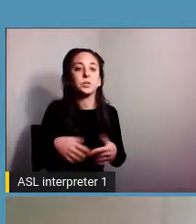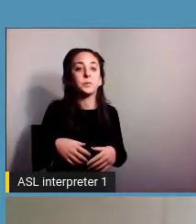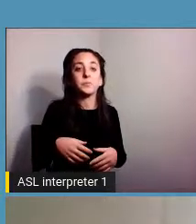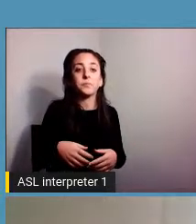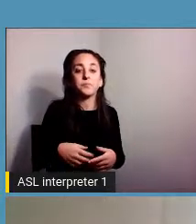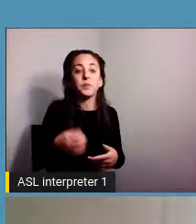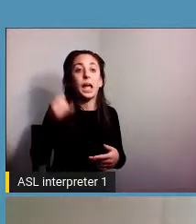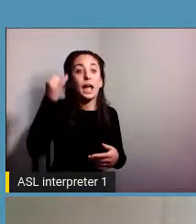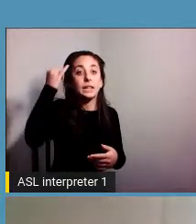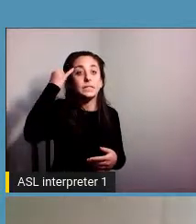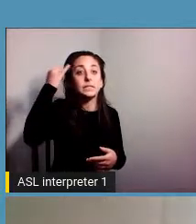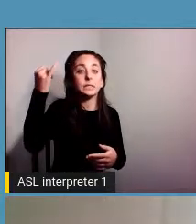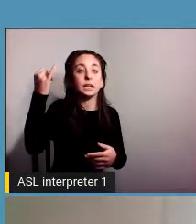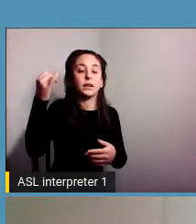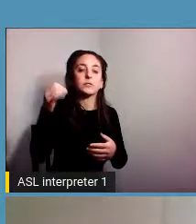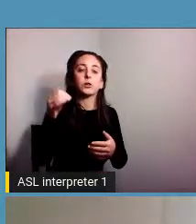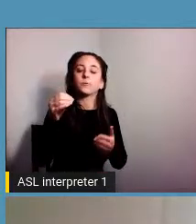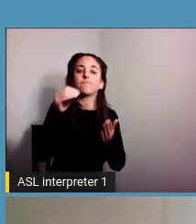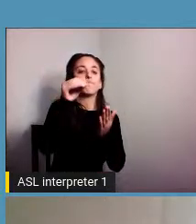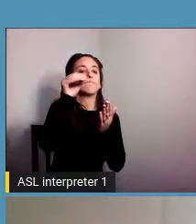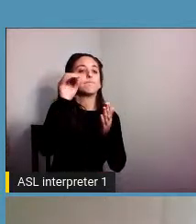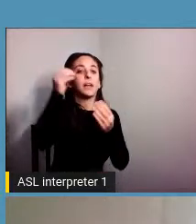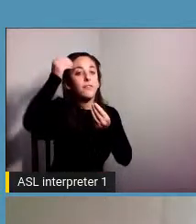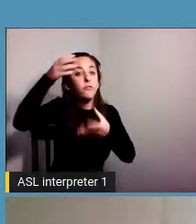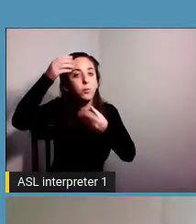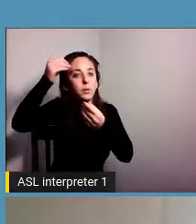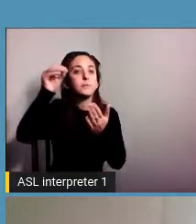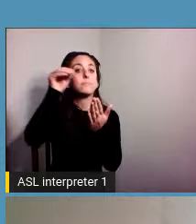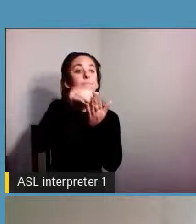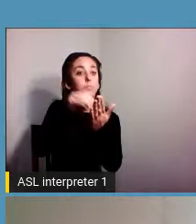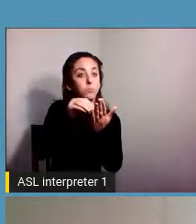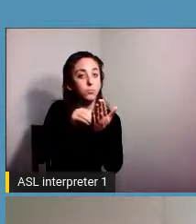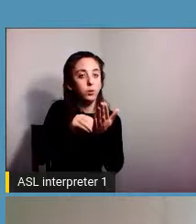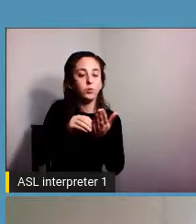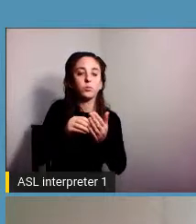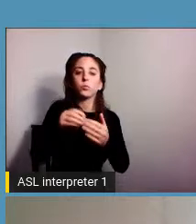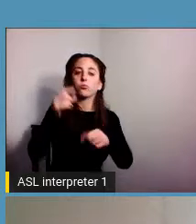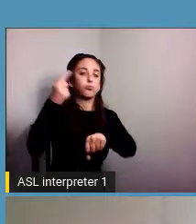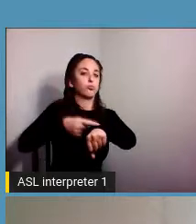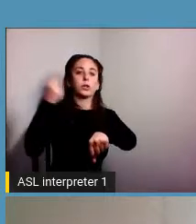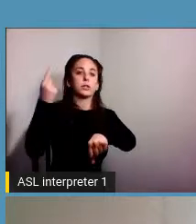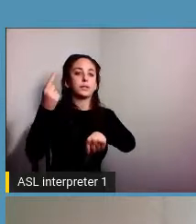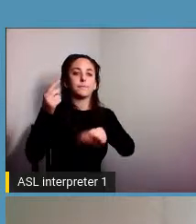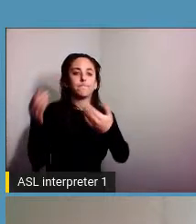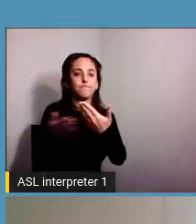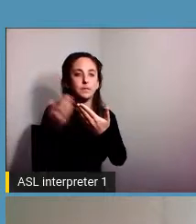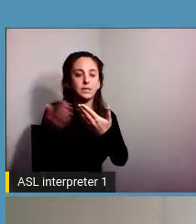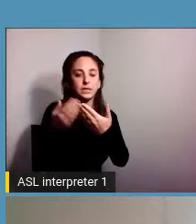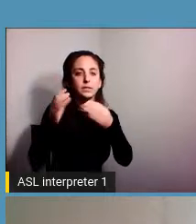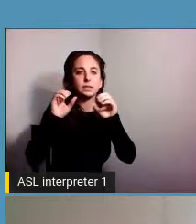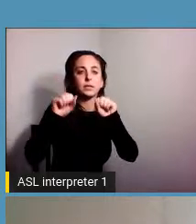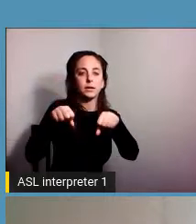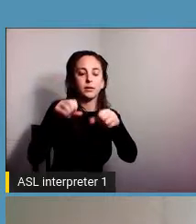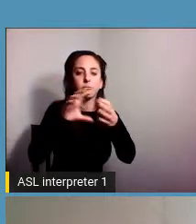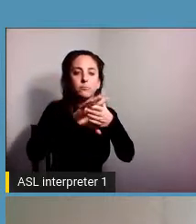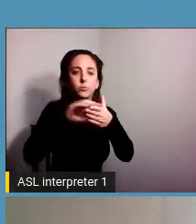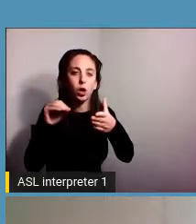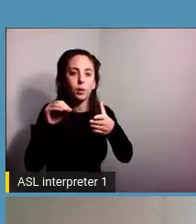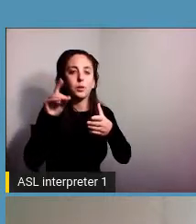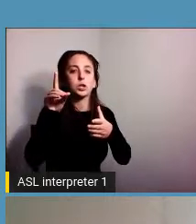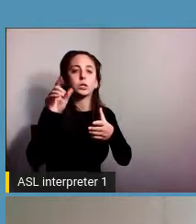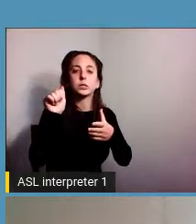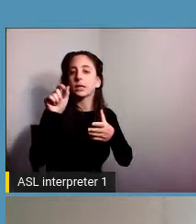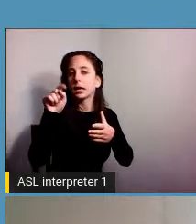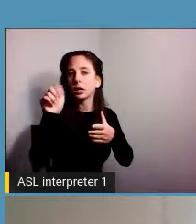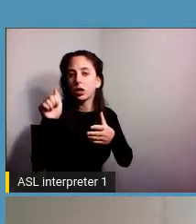you enter information once and we make it really easy to reuse the data so that you can start creating templates and so forth of